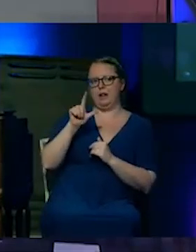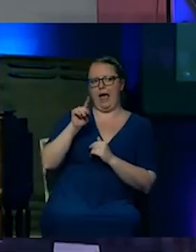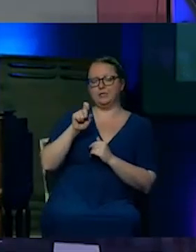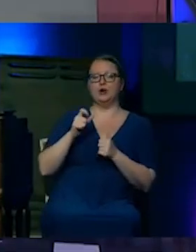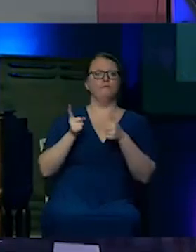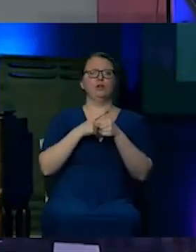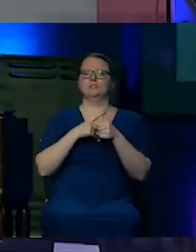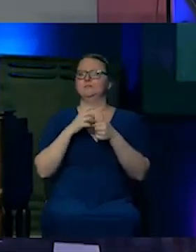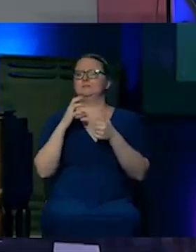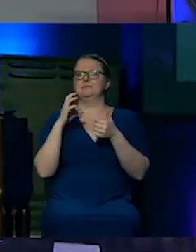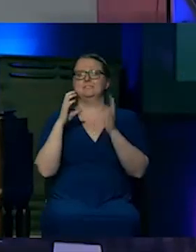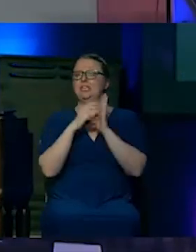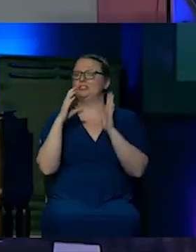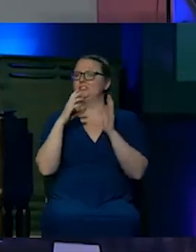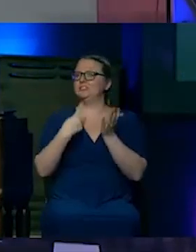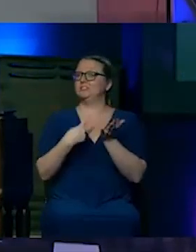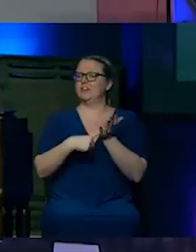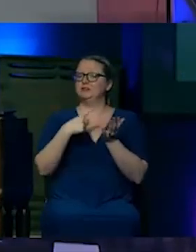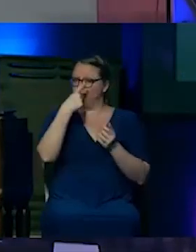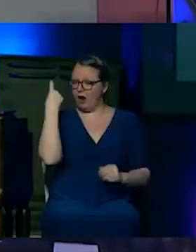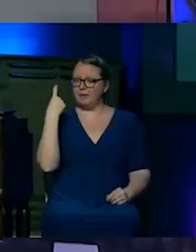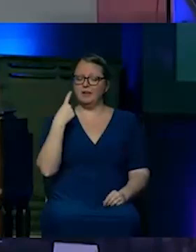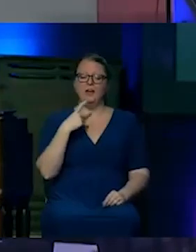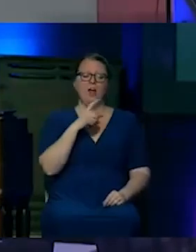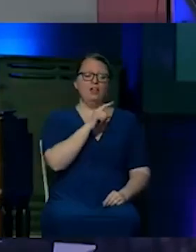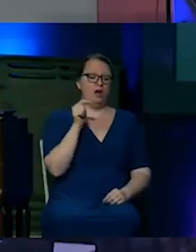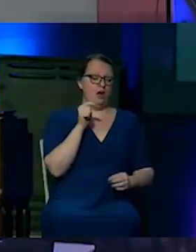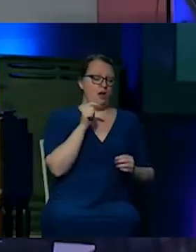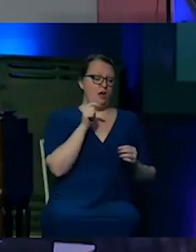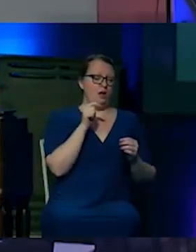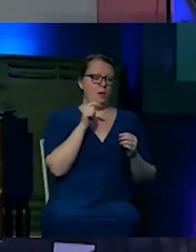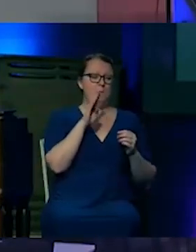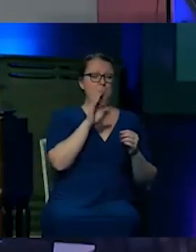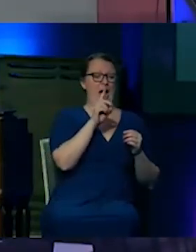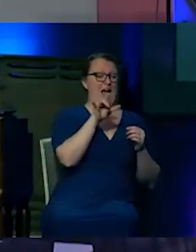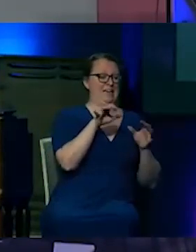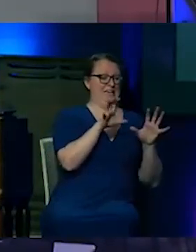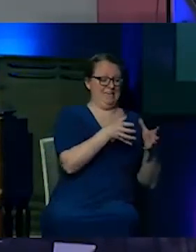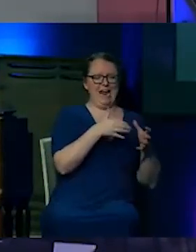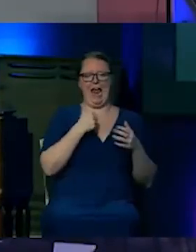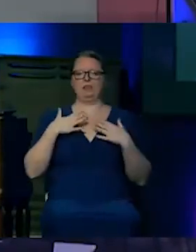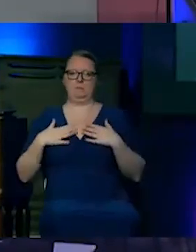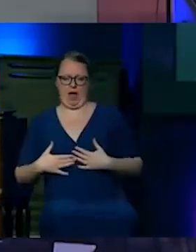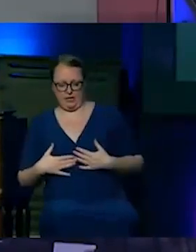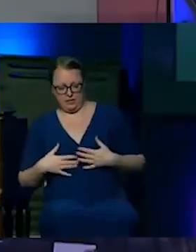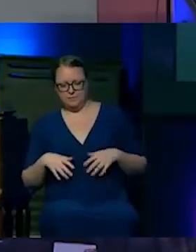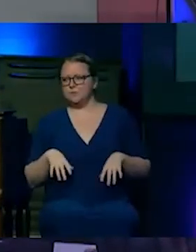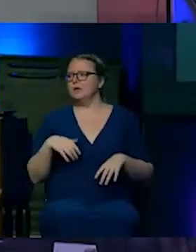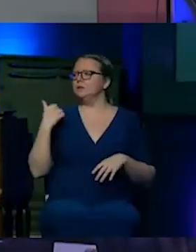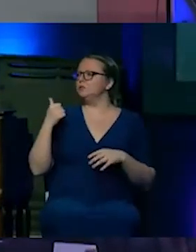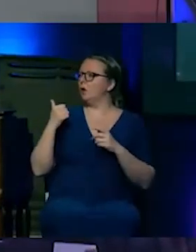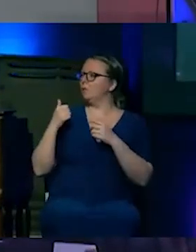section one, trauma. So, the body and the body. So the hermeneutics of whiteness is this term that I kind of